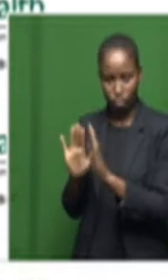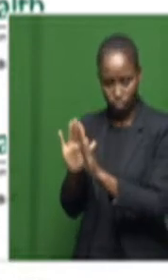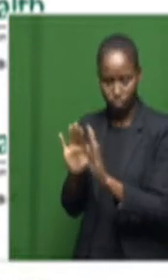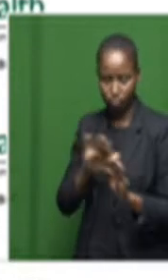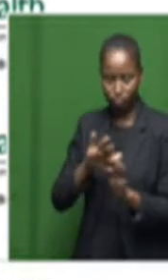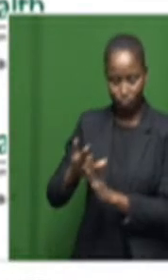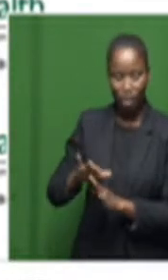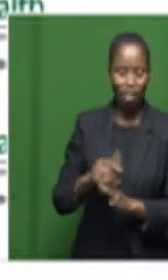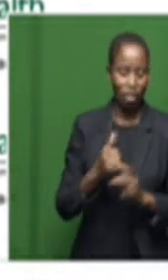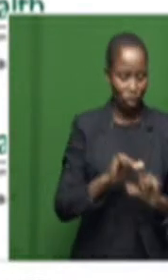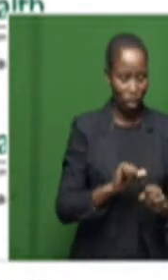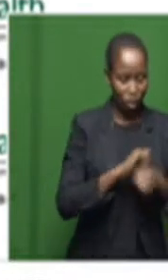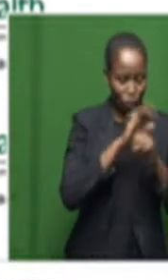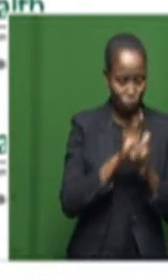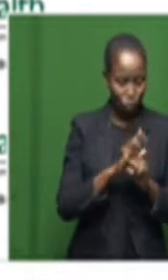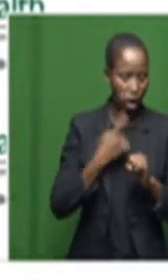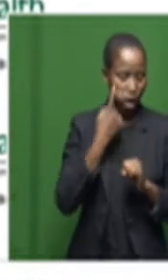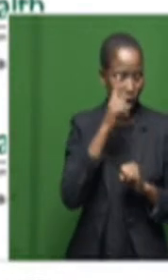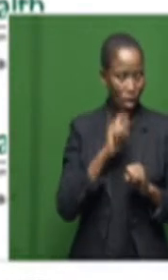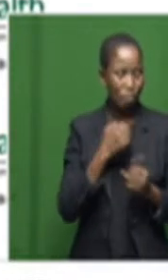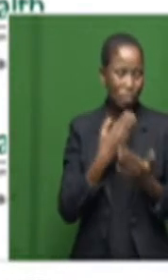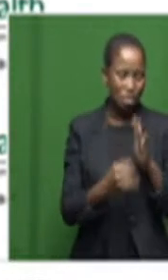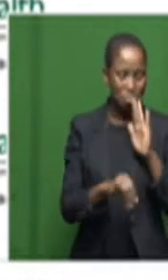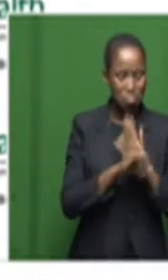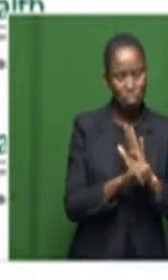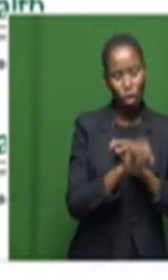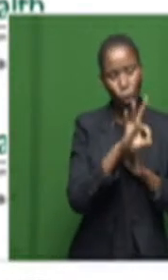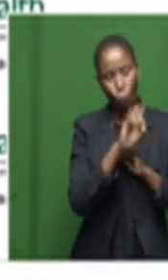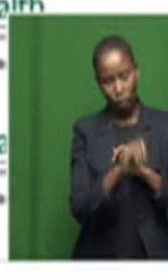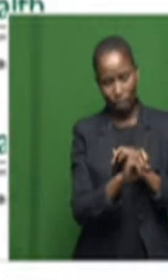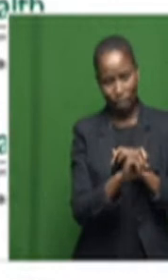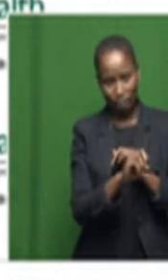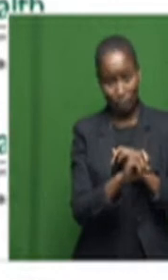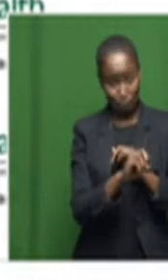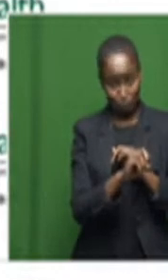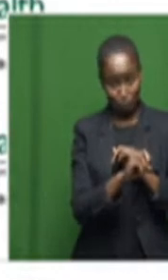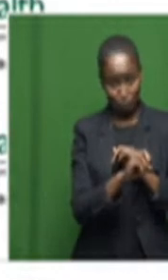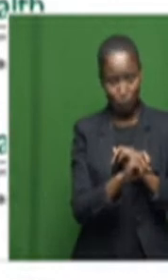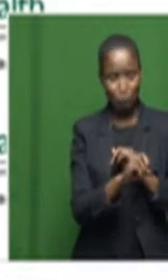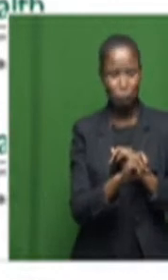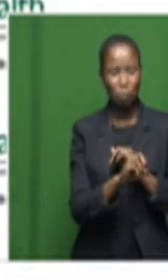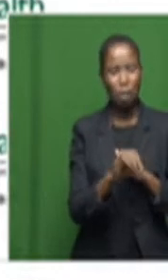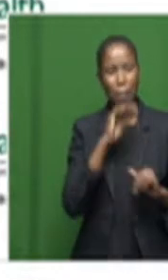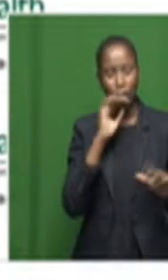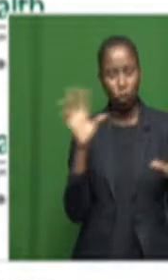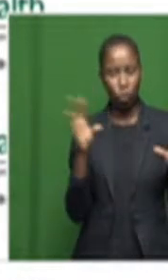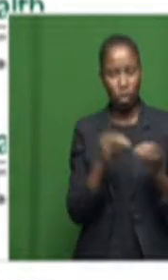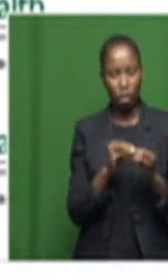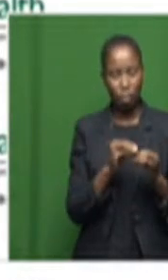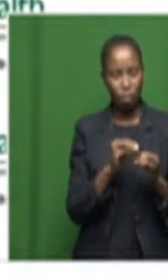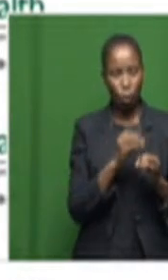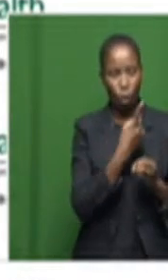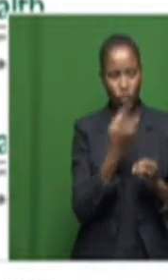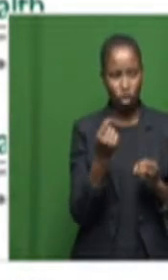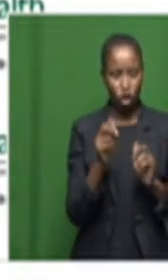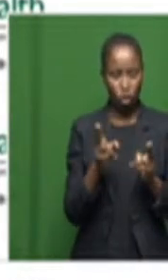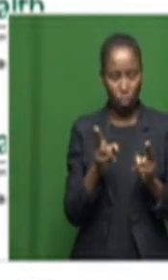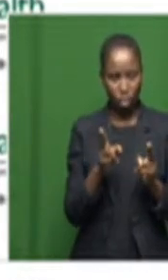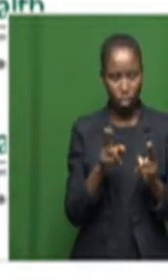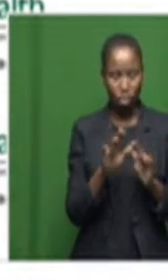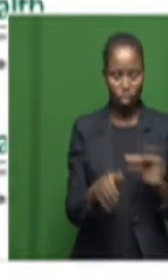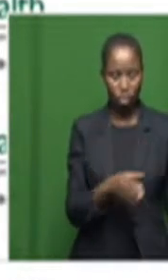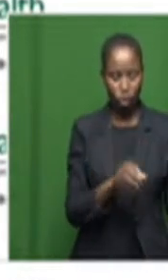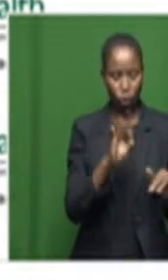only explain 30. And therefore, it becomes 100, which is normal, 30, which